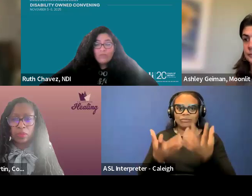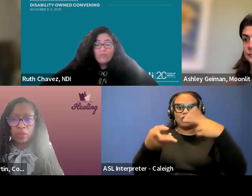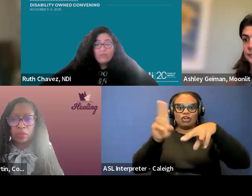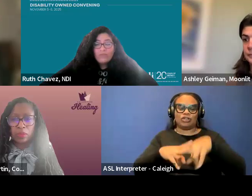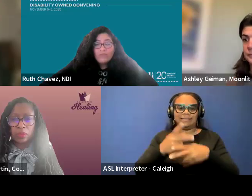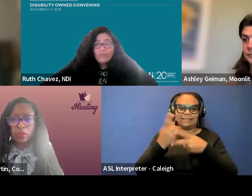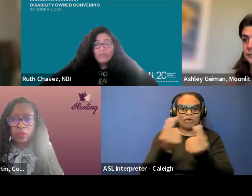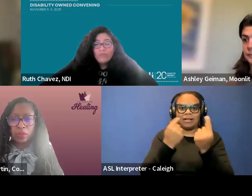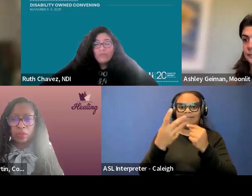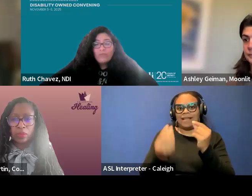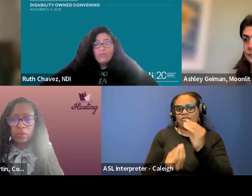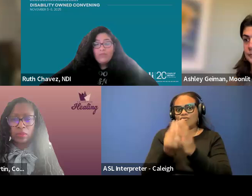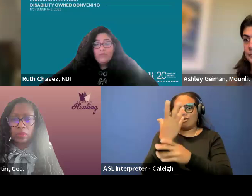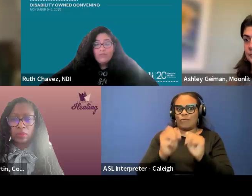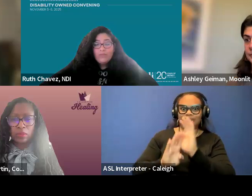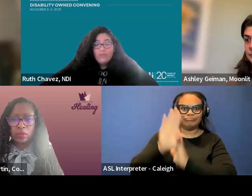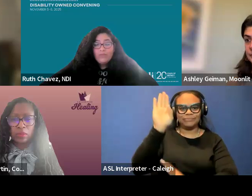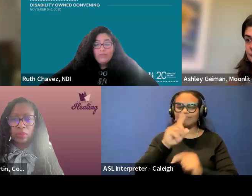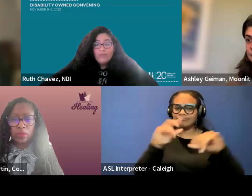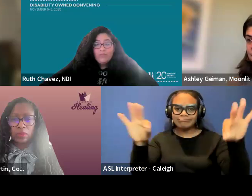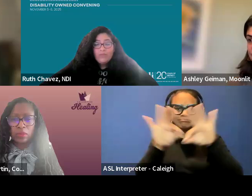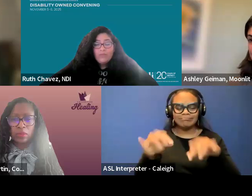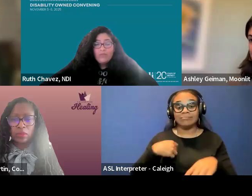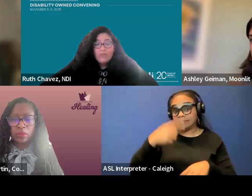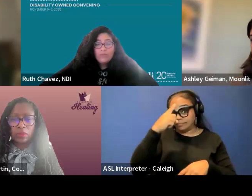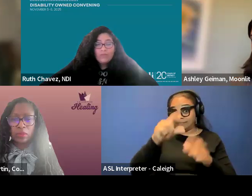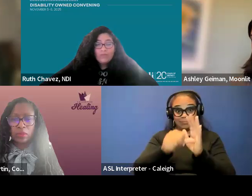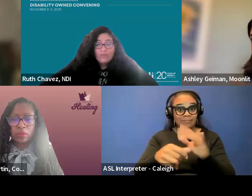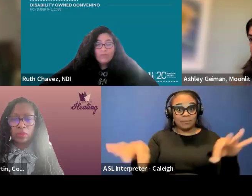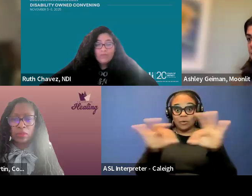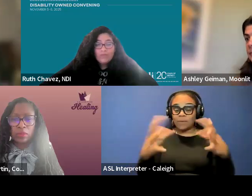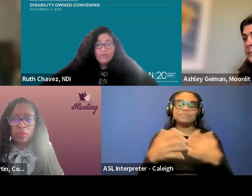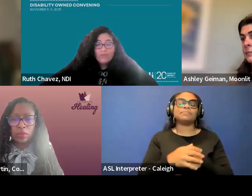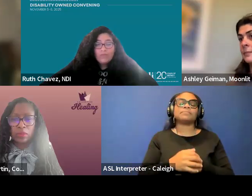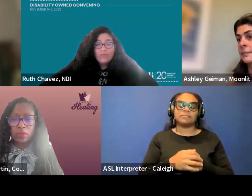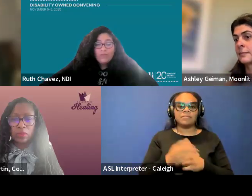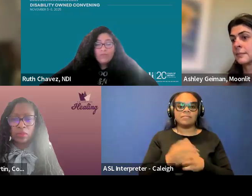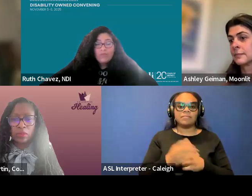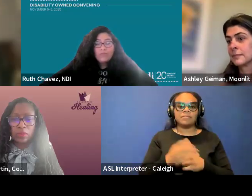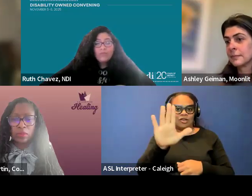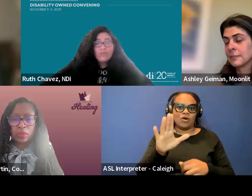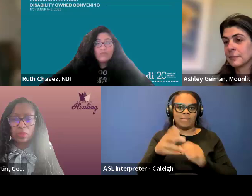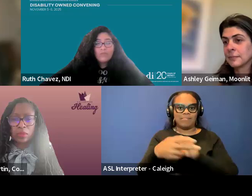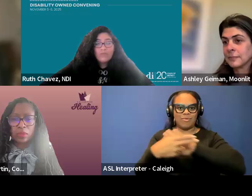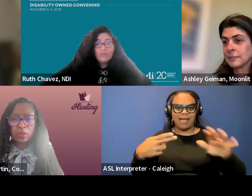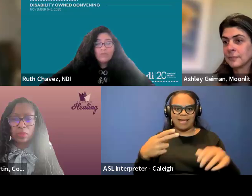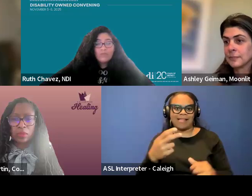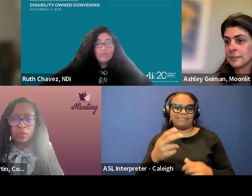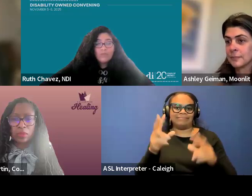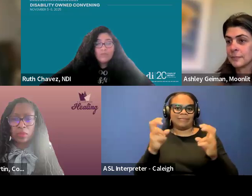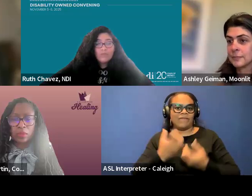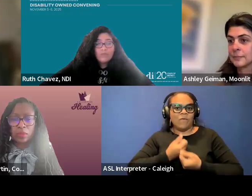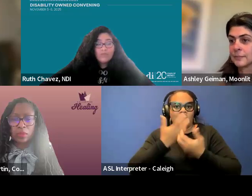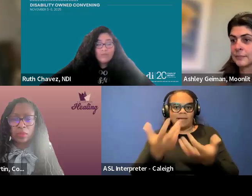really important. And I think for all of this is to really understand your brand voice in order to get the information that you need from